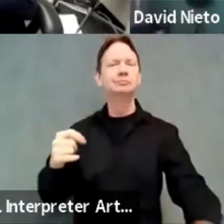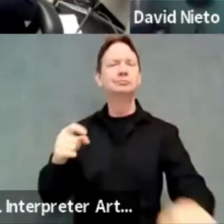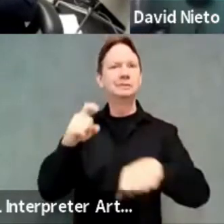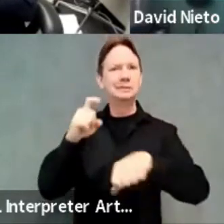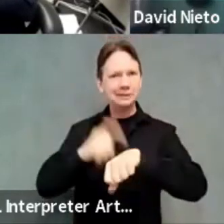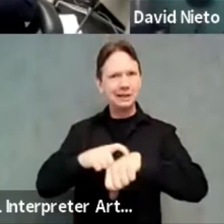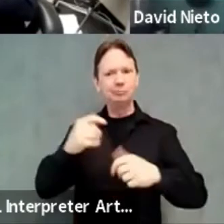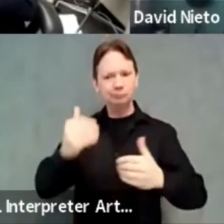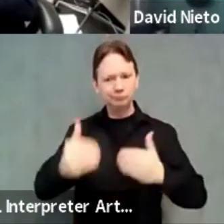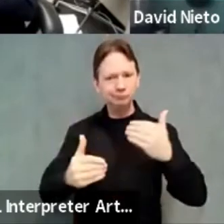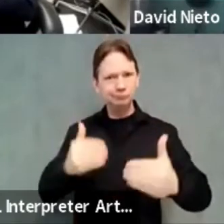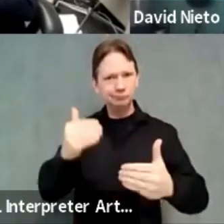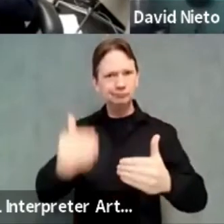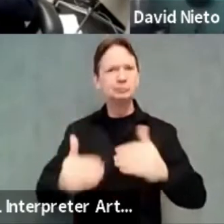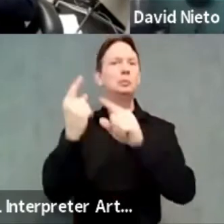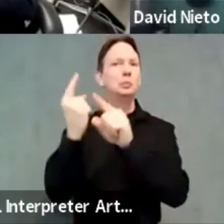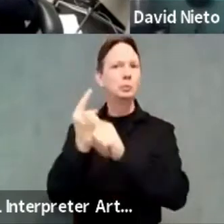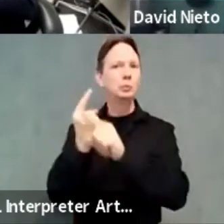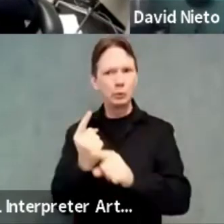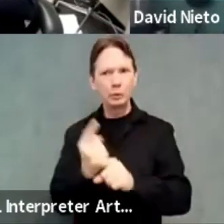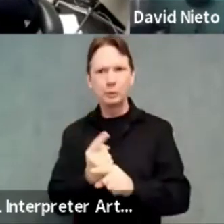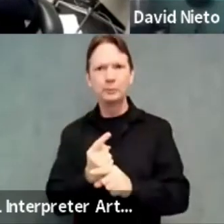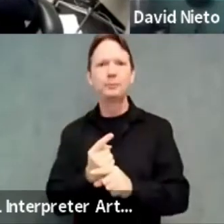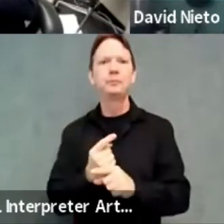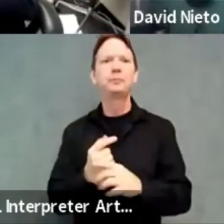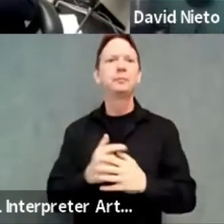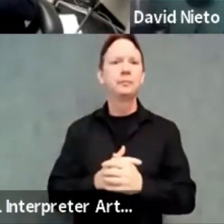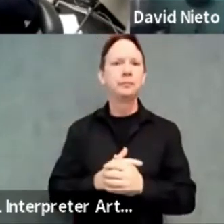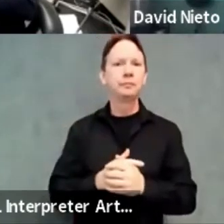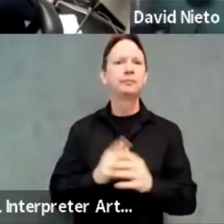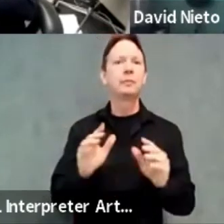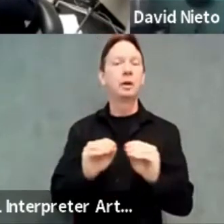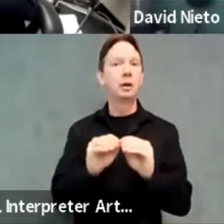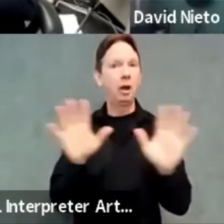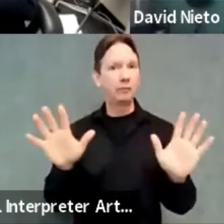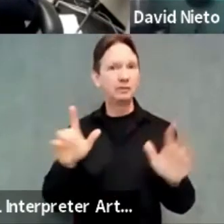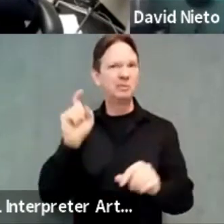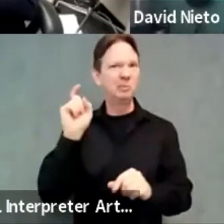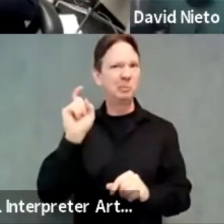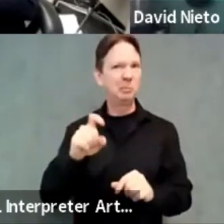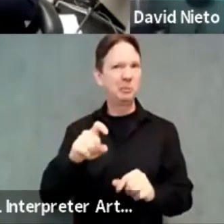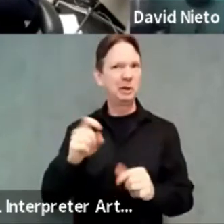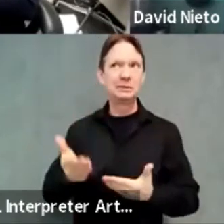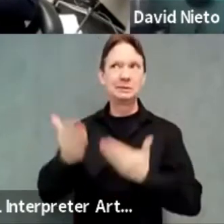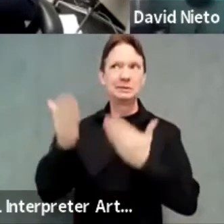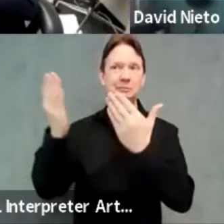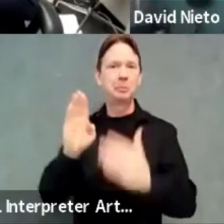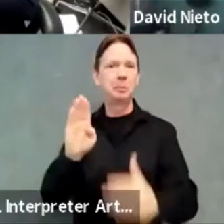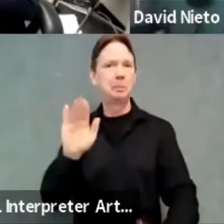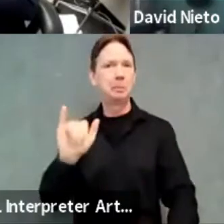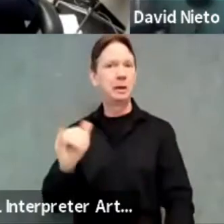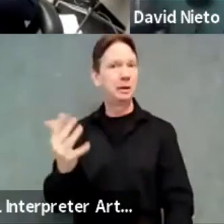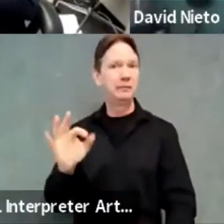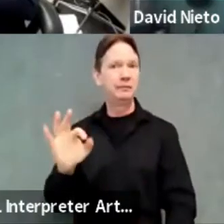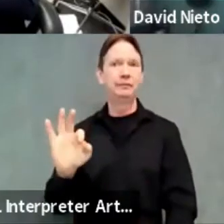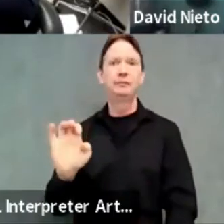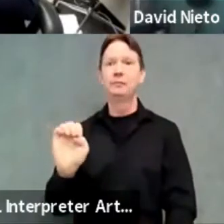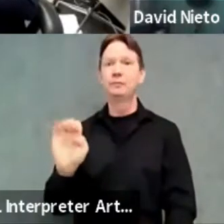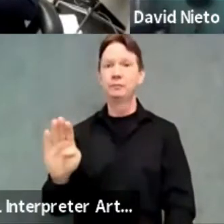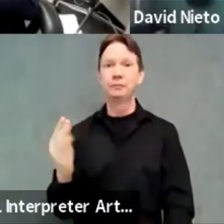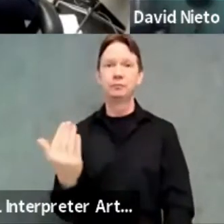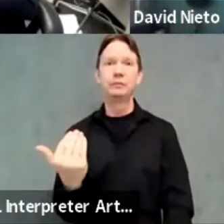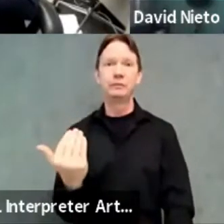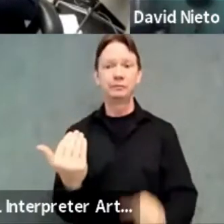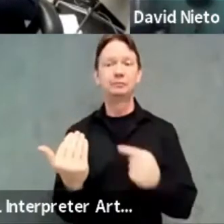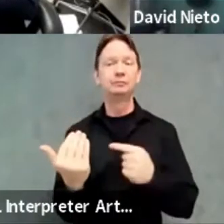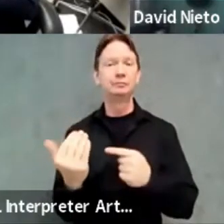submitted? And obviously it's February 15th. And that's really important. And one of the pieces to